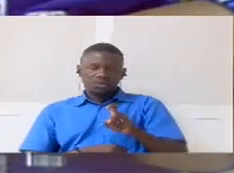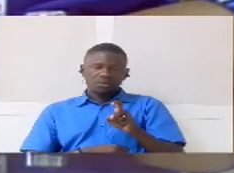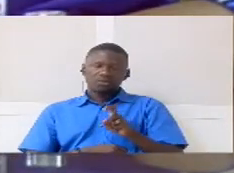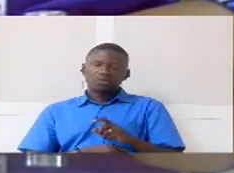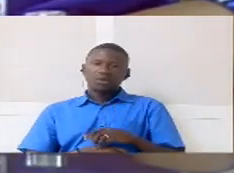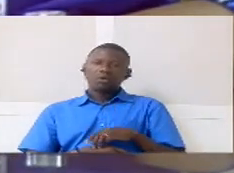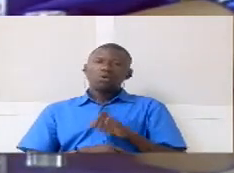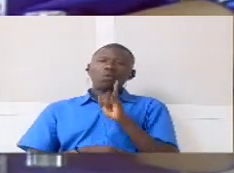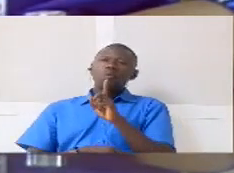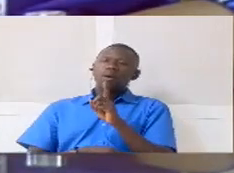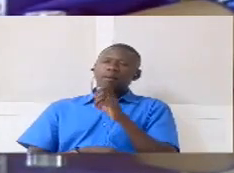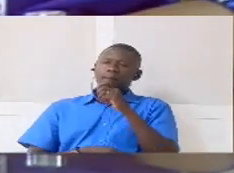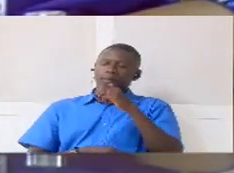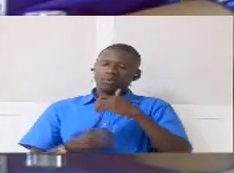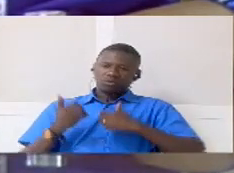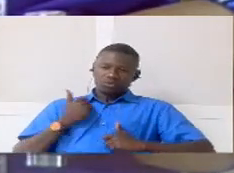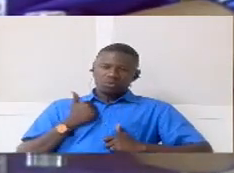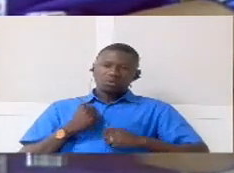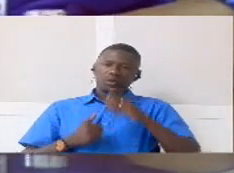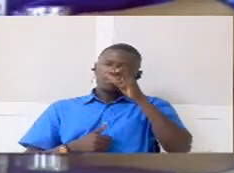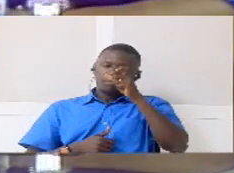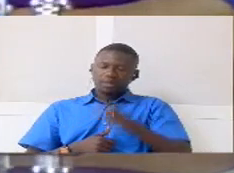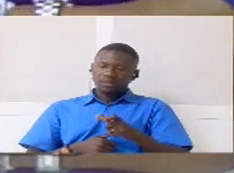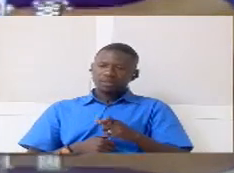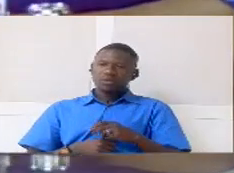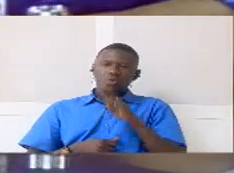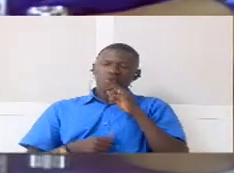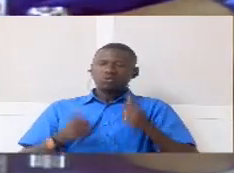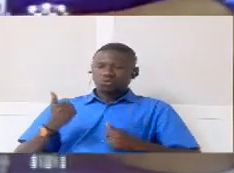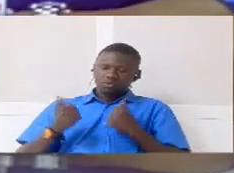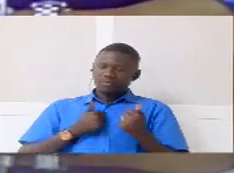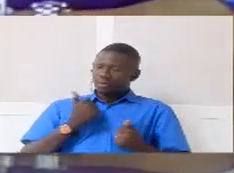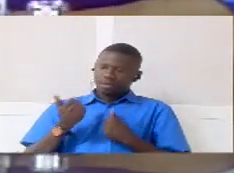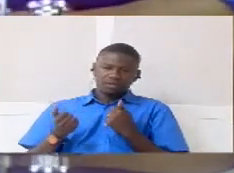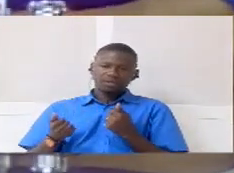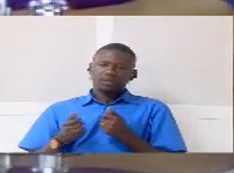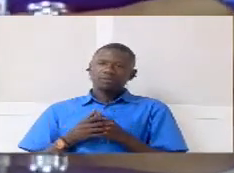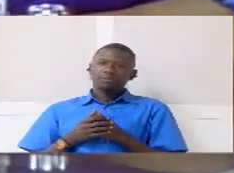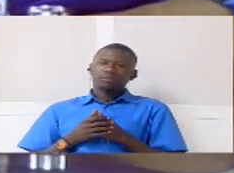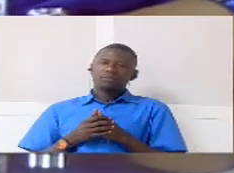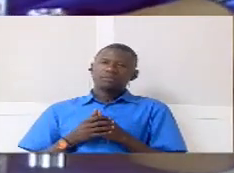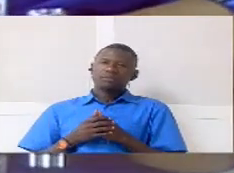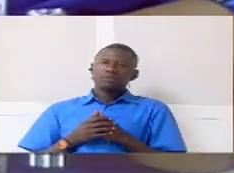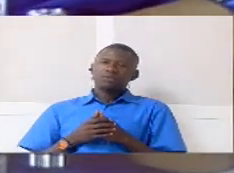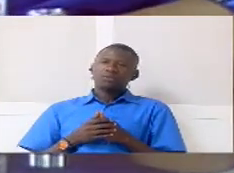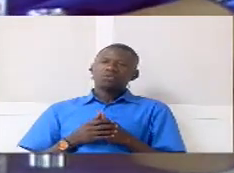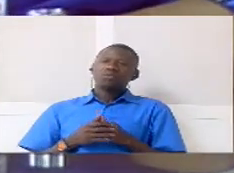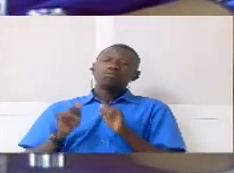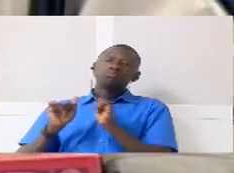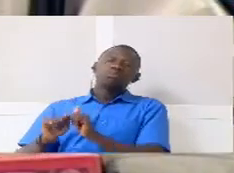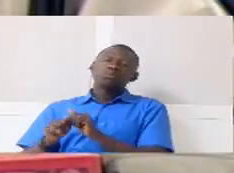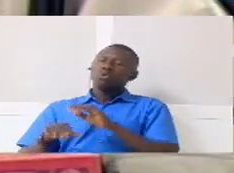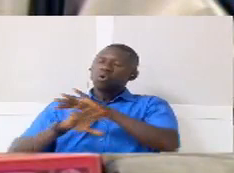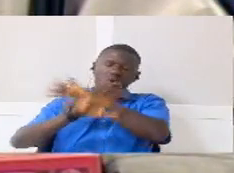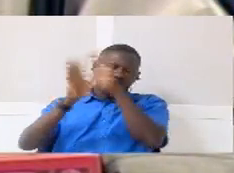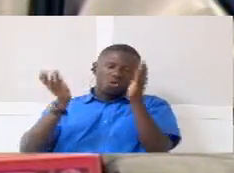hand for officer killing Soton the Mantoro Lata Menkan. To put the whole prison services into silence. Ruka